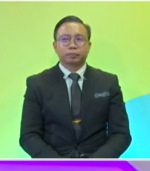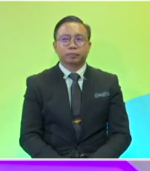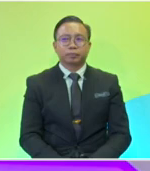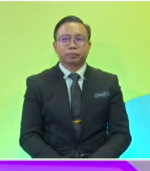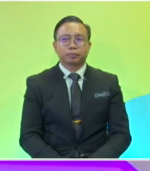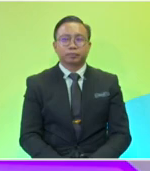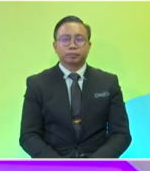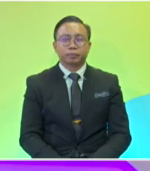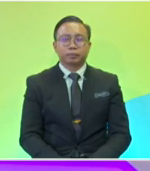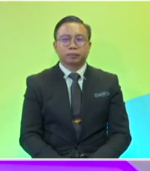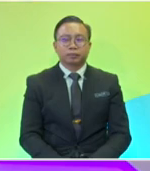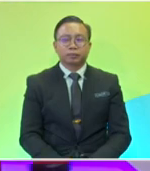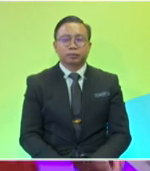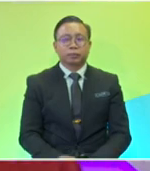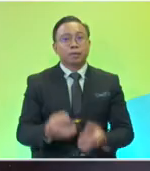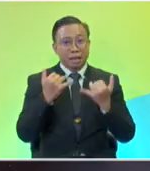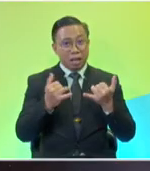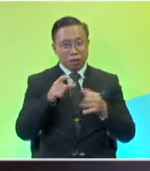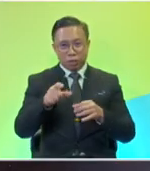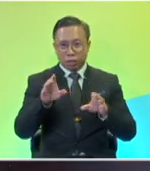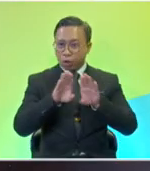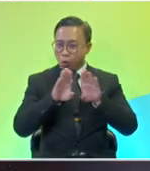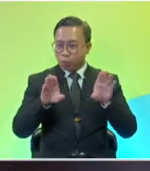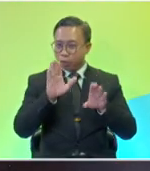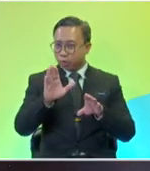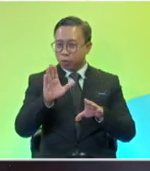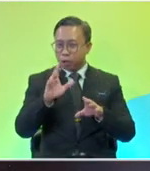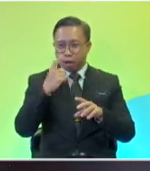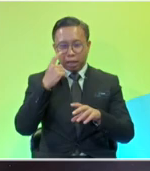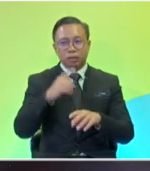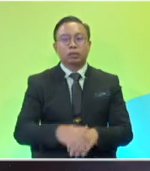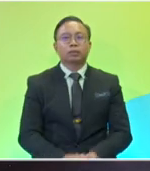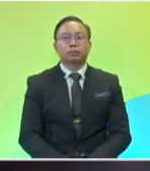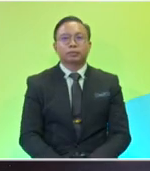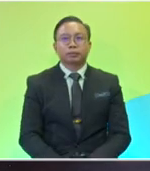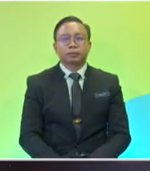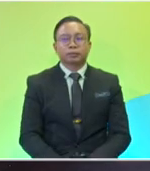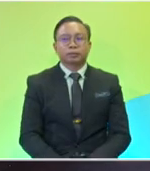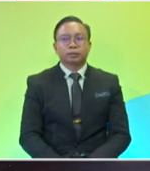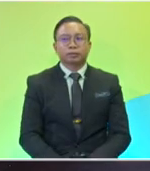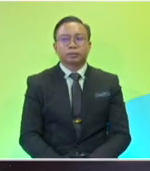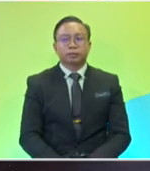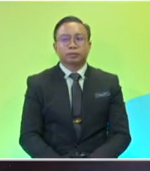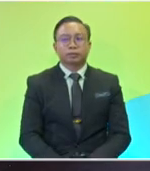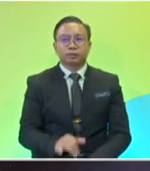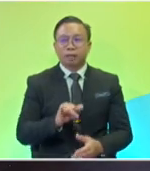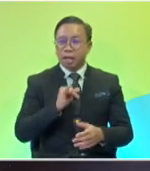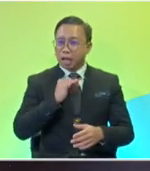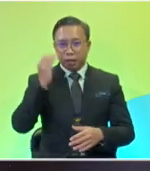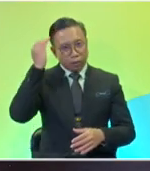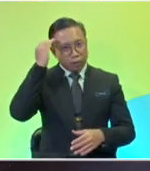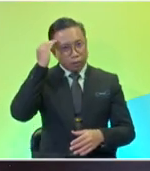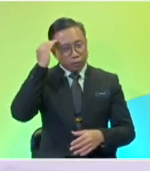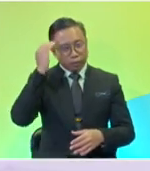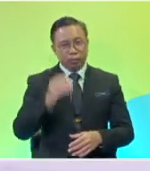Should I open? Okay. Now you can open your eyes and guess what's missing. I know. I saw